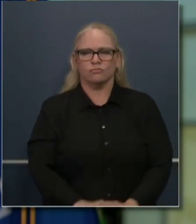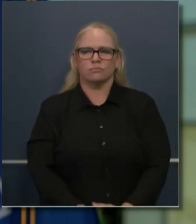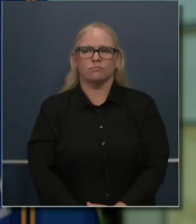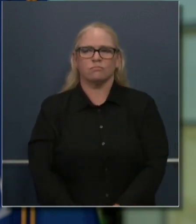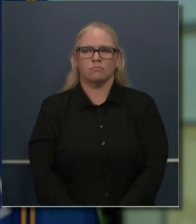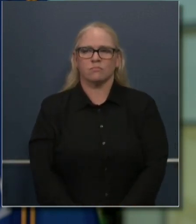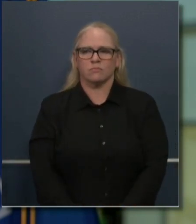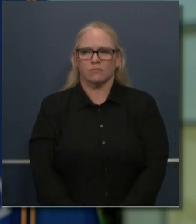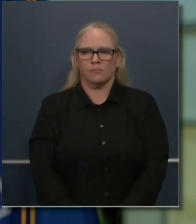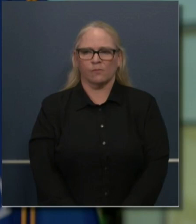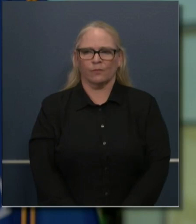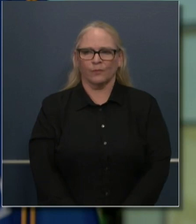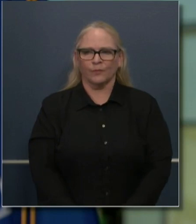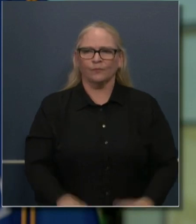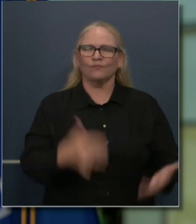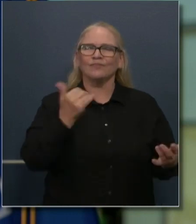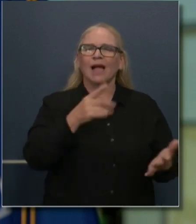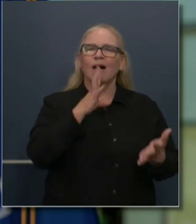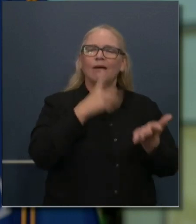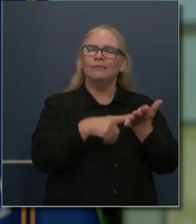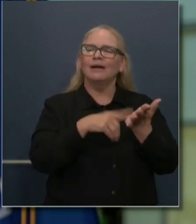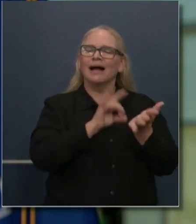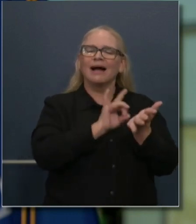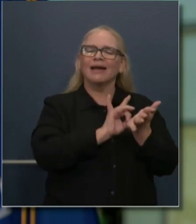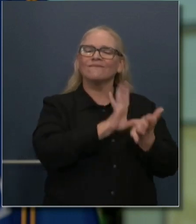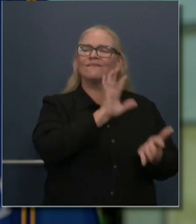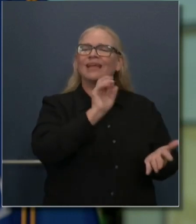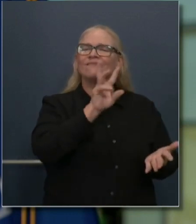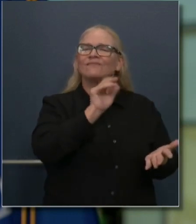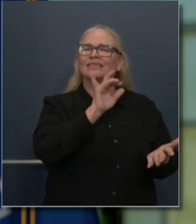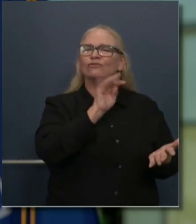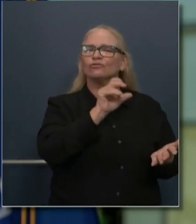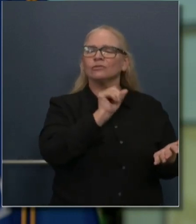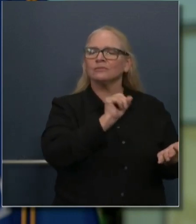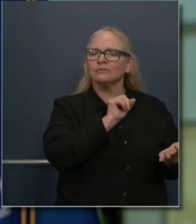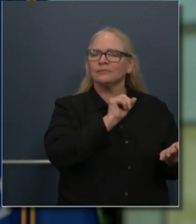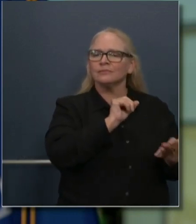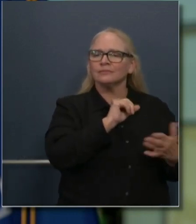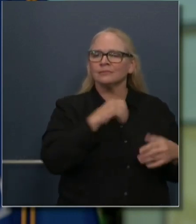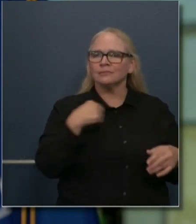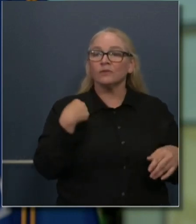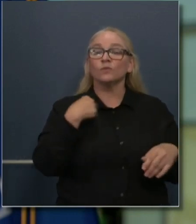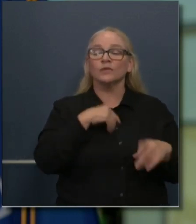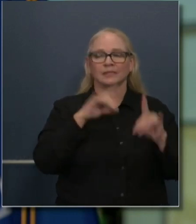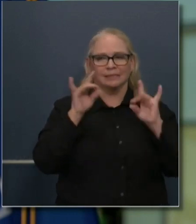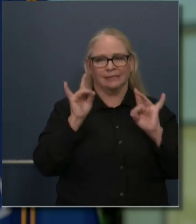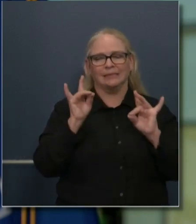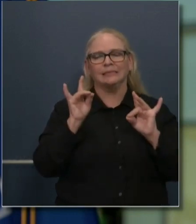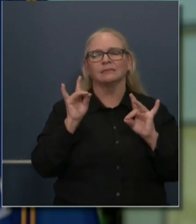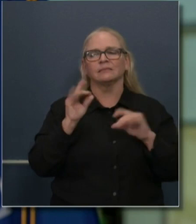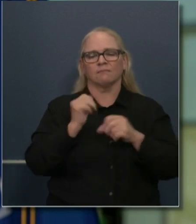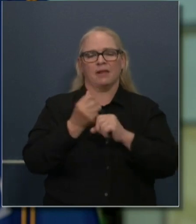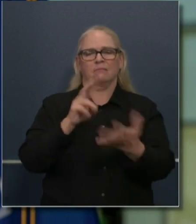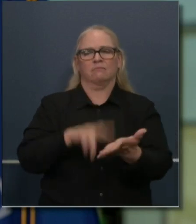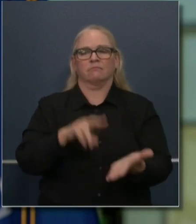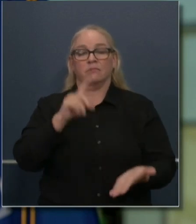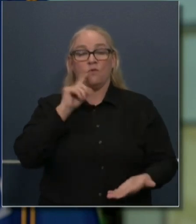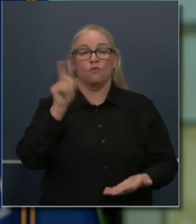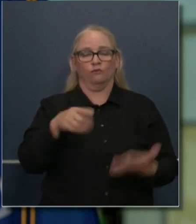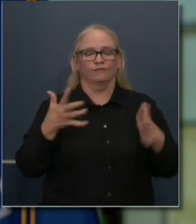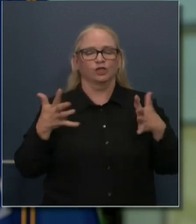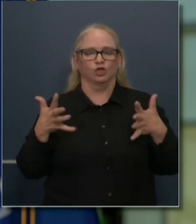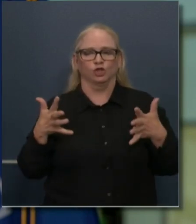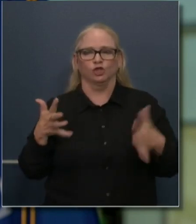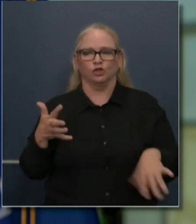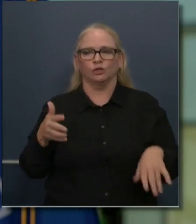that. We had done some work through executive order on evictions. I also provided the legal authority for